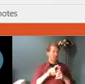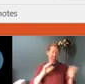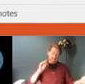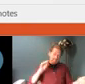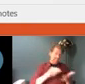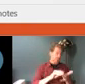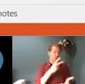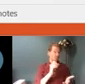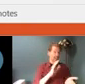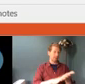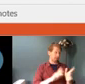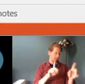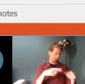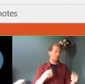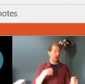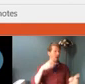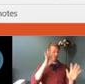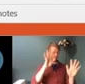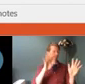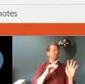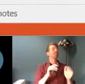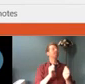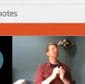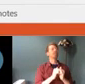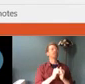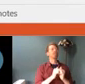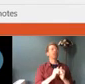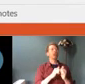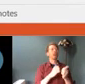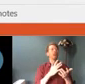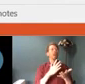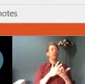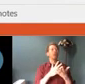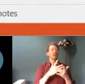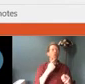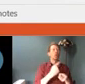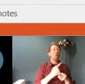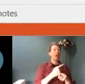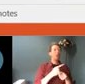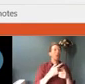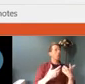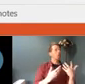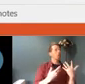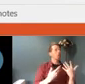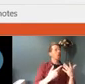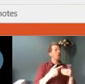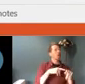into 20 minutes, I decided to take the thread of new technologies,